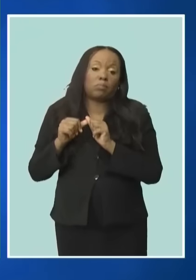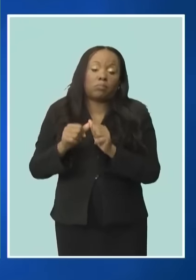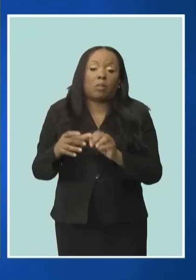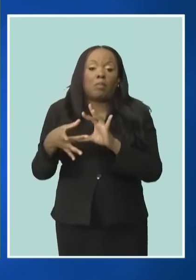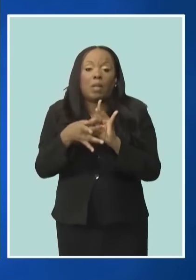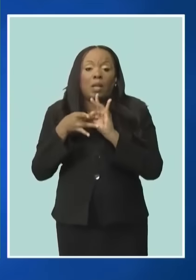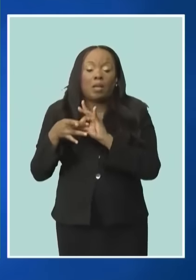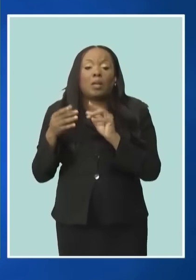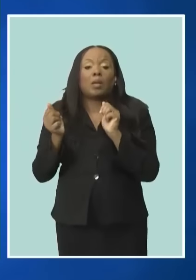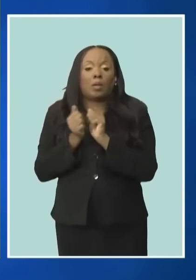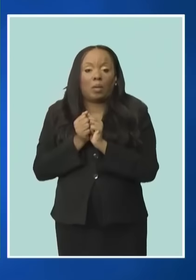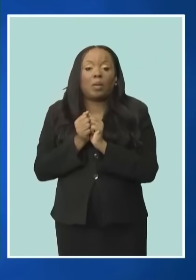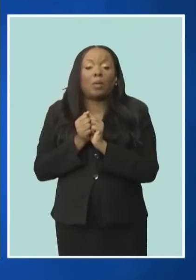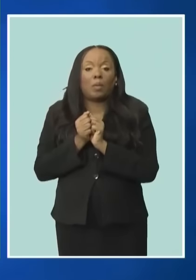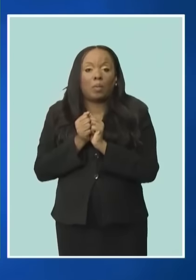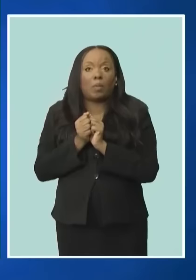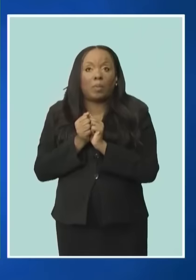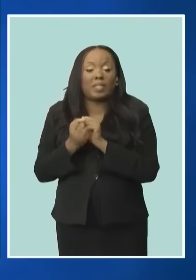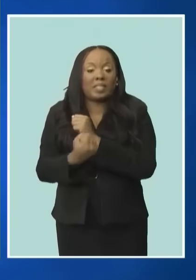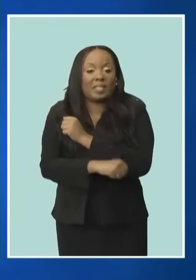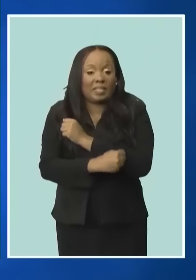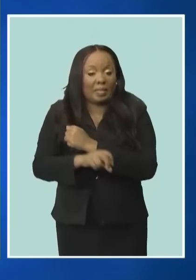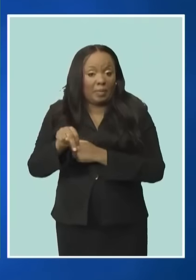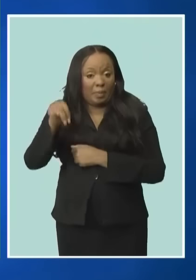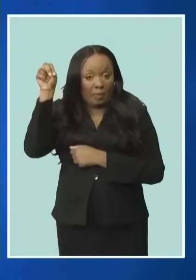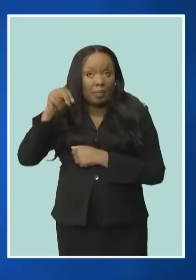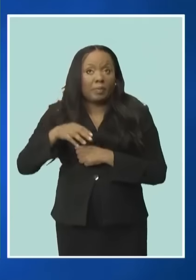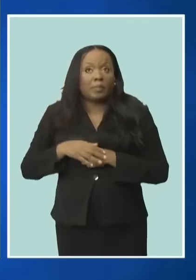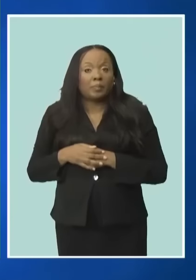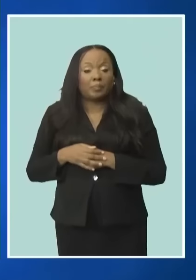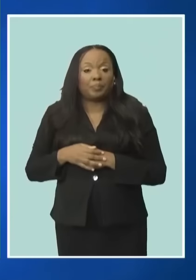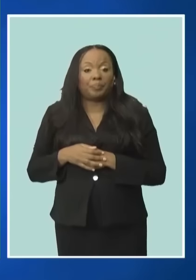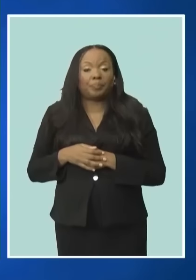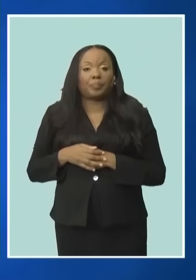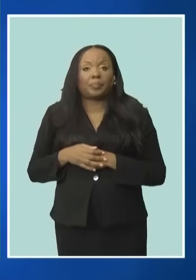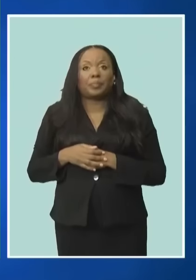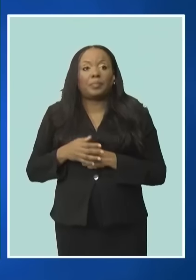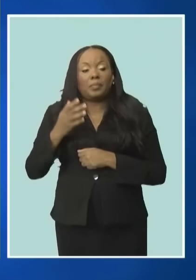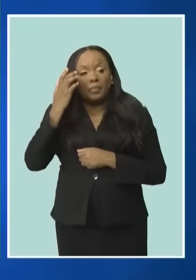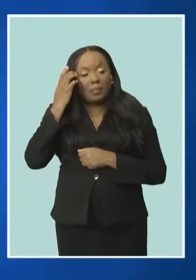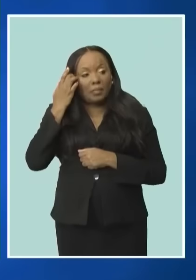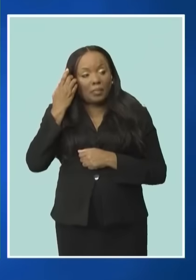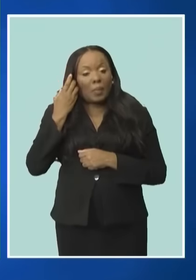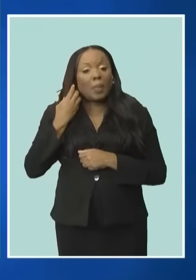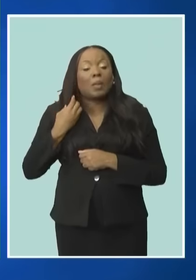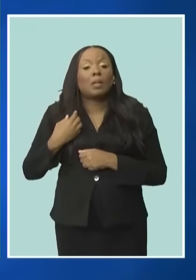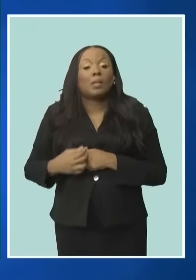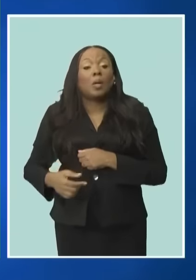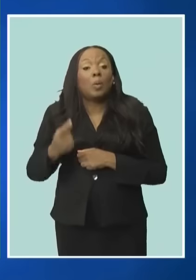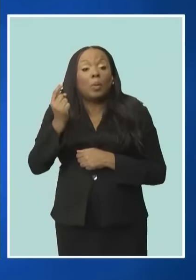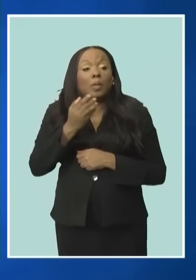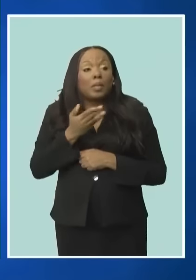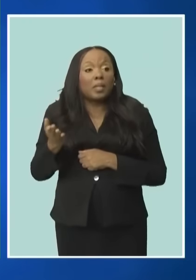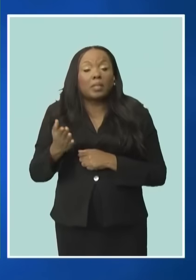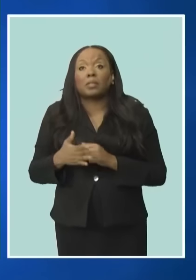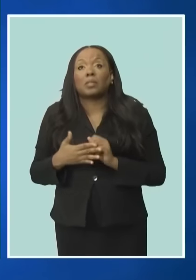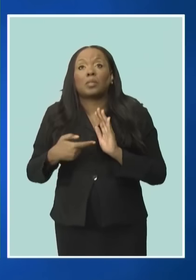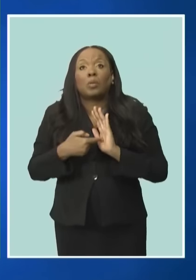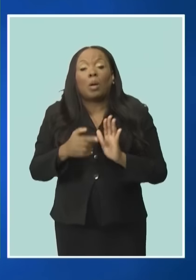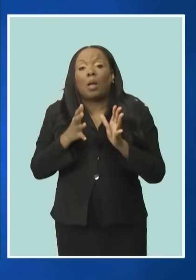forming with the constituents. And he says one thing this by-election has done is shown a lot of